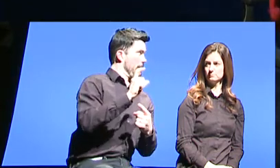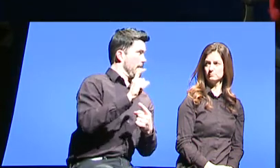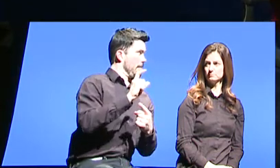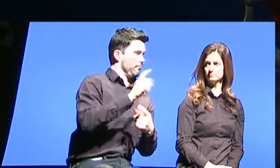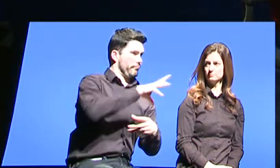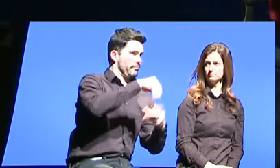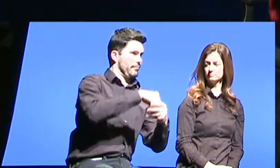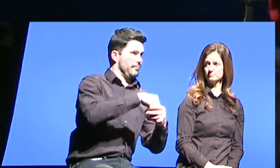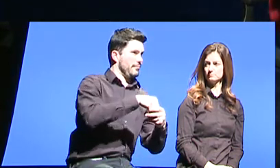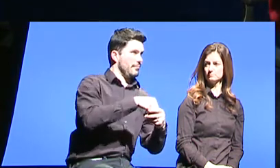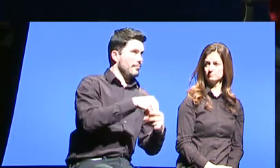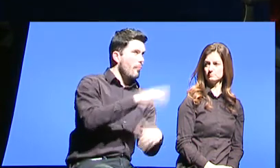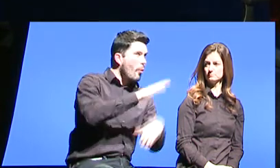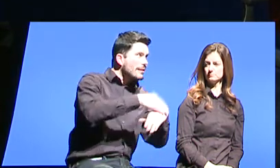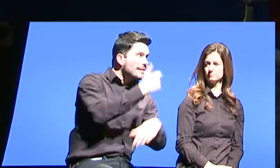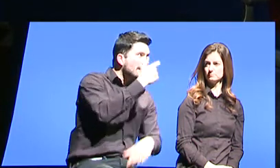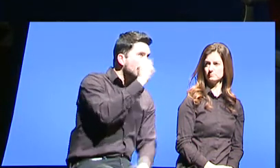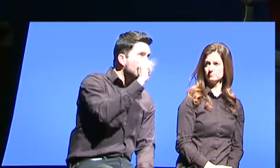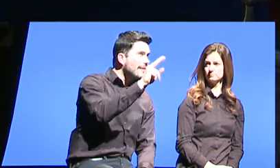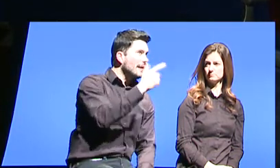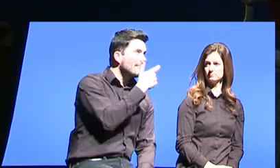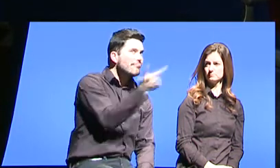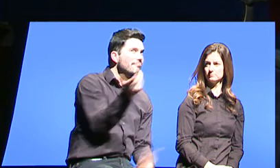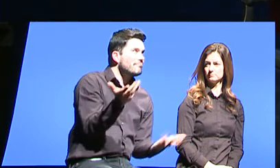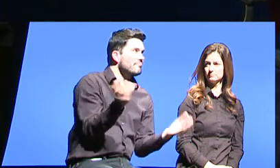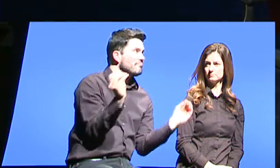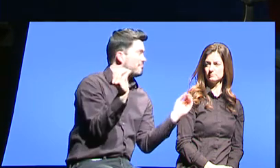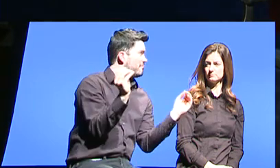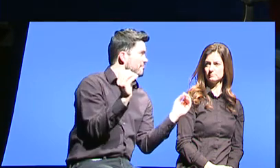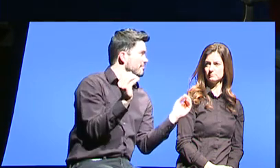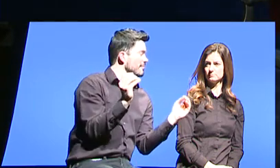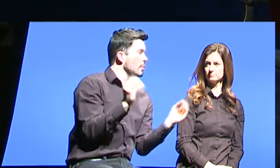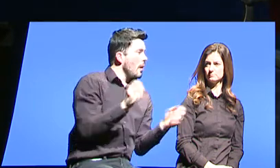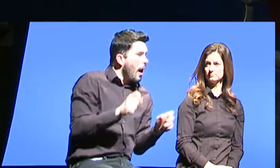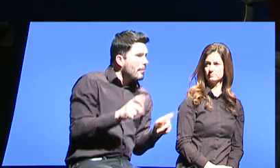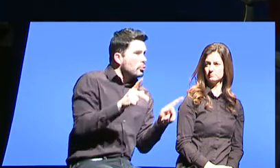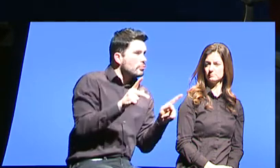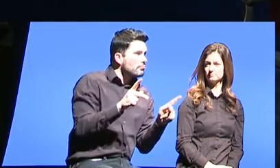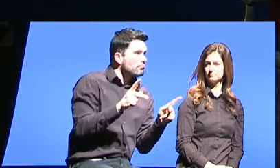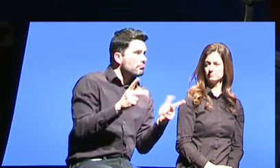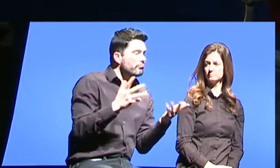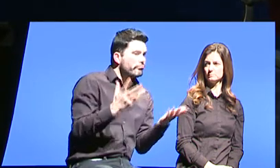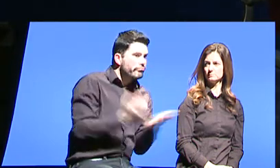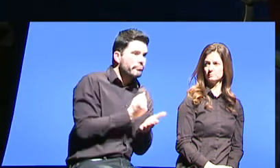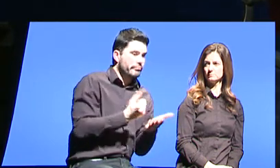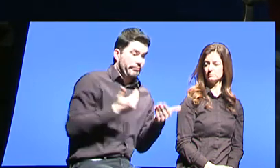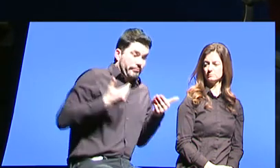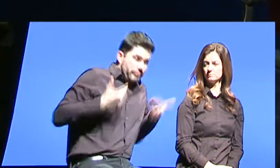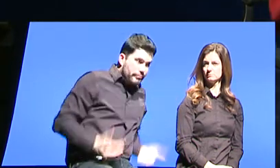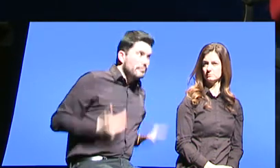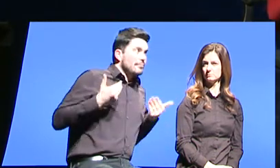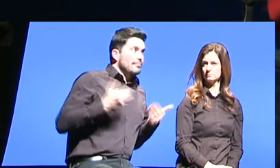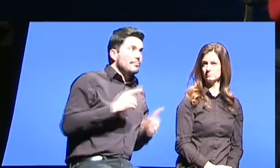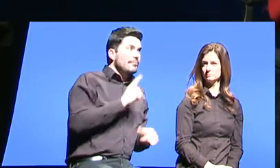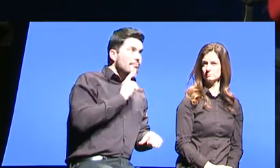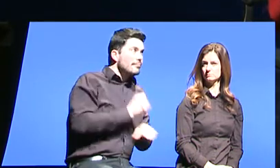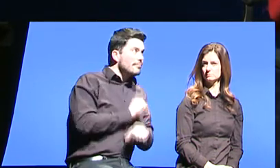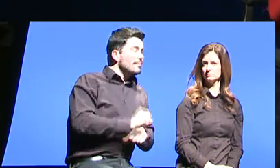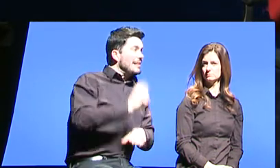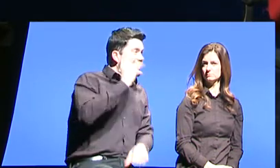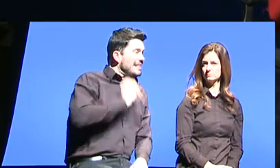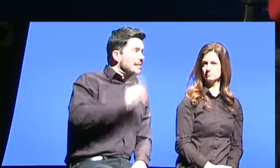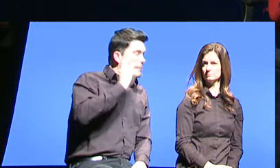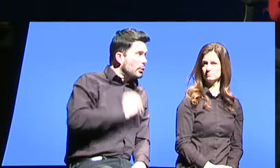So just having the chance to be an actual individual who experienced what we all have